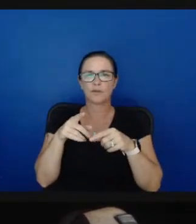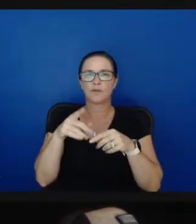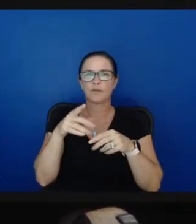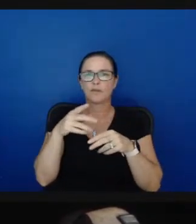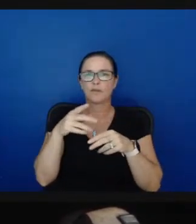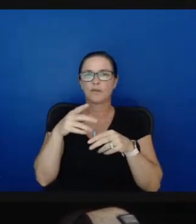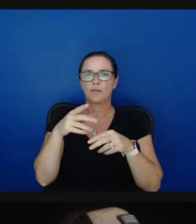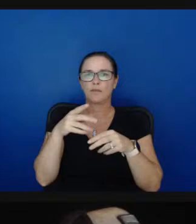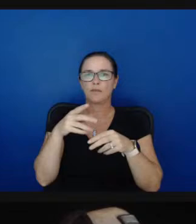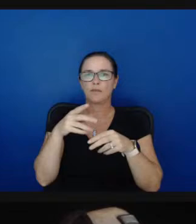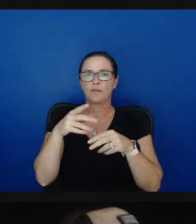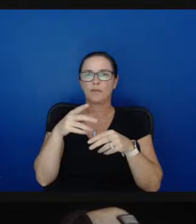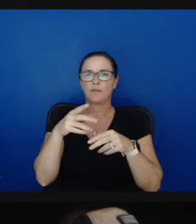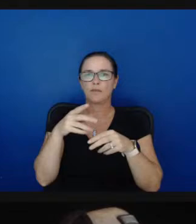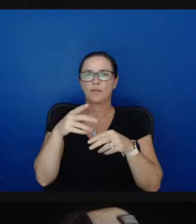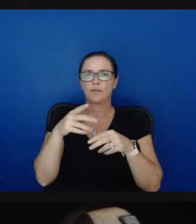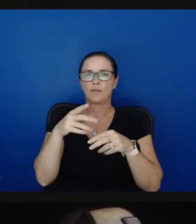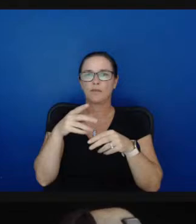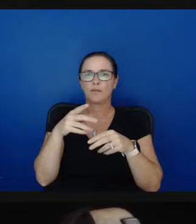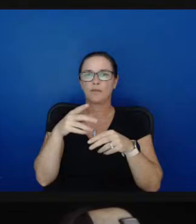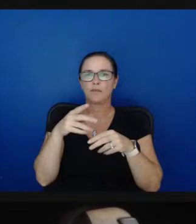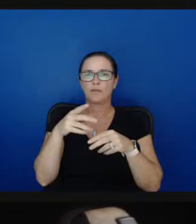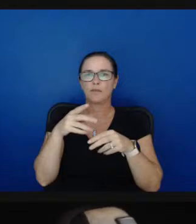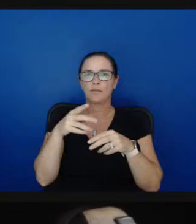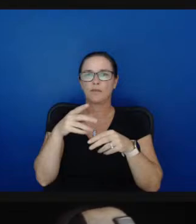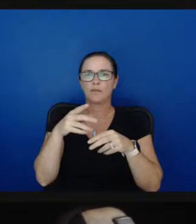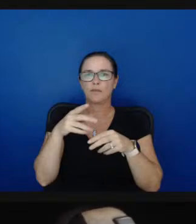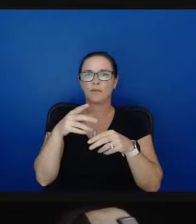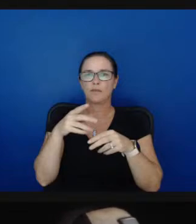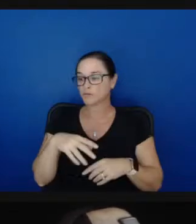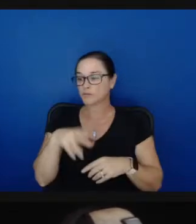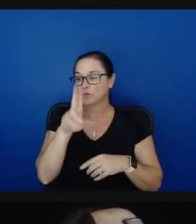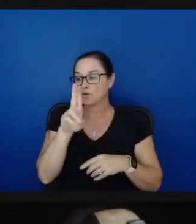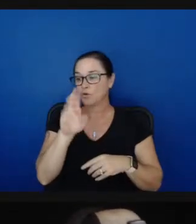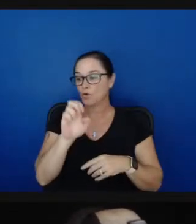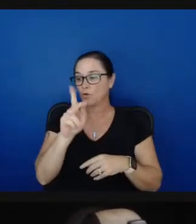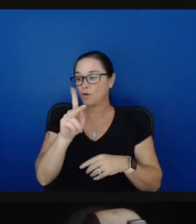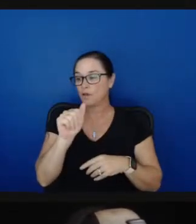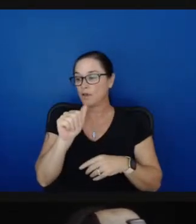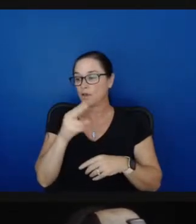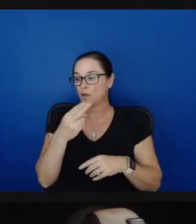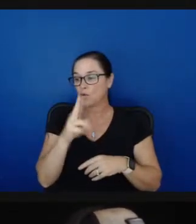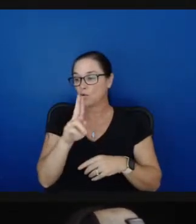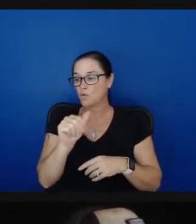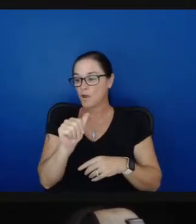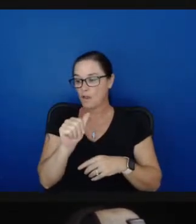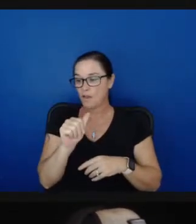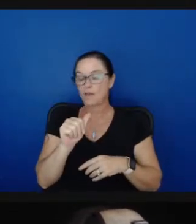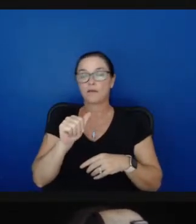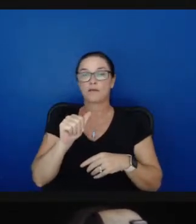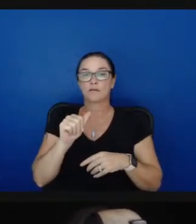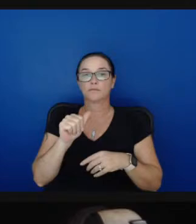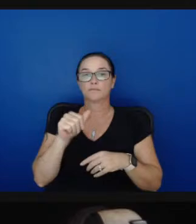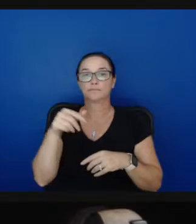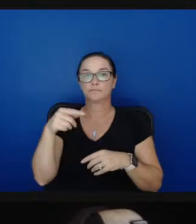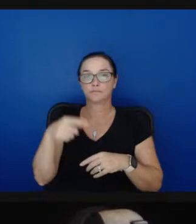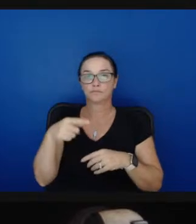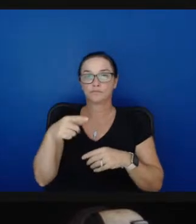UWE. This is in the north part of the caldera. And over the last month, there's been just a slight net